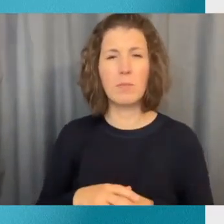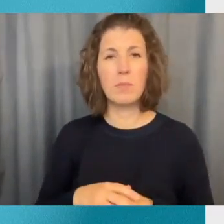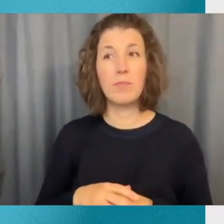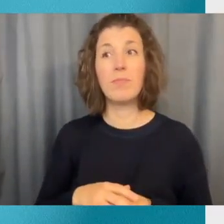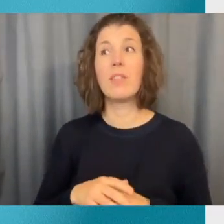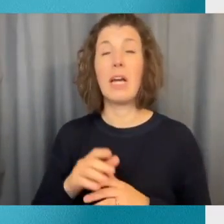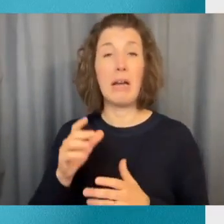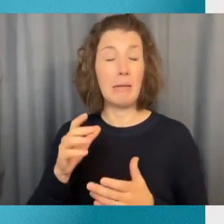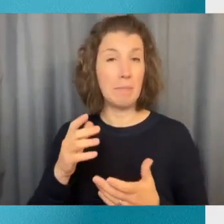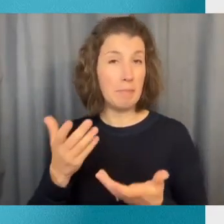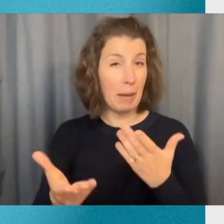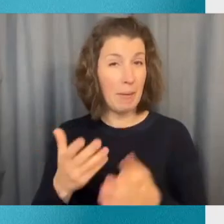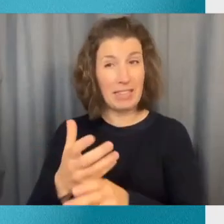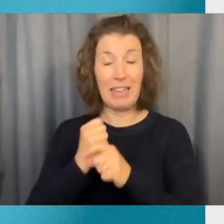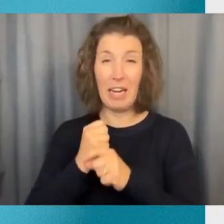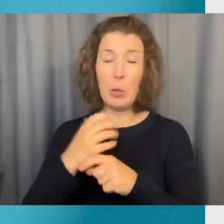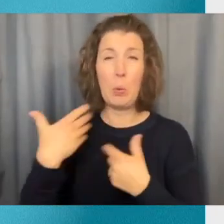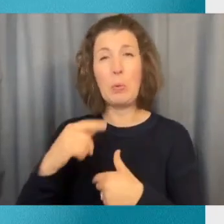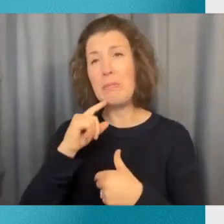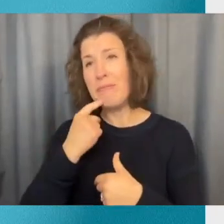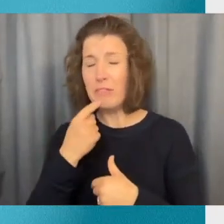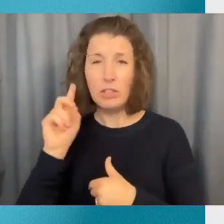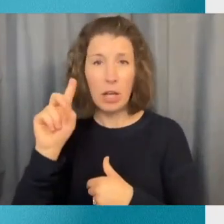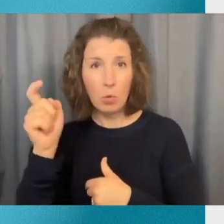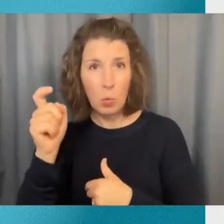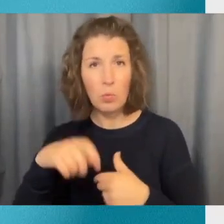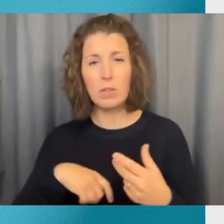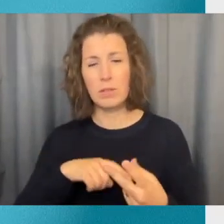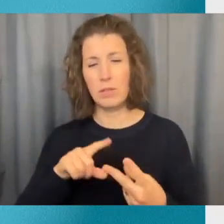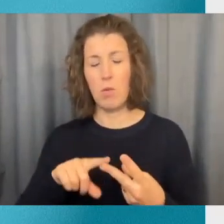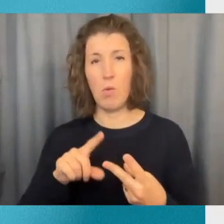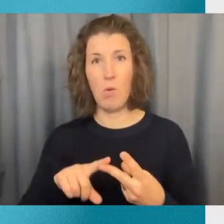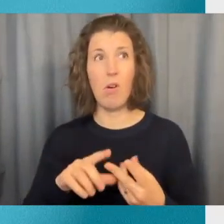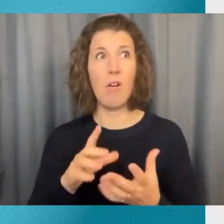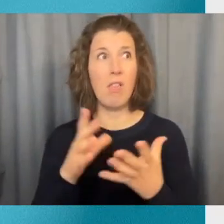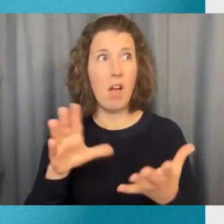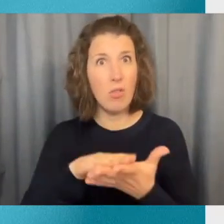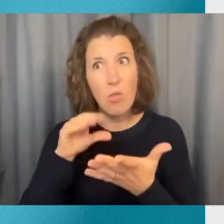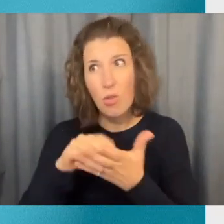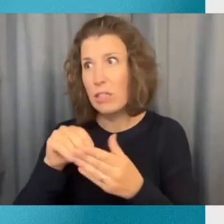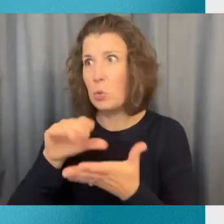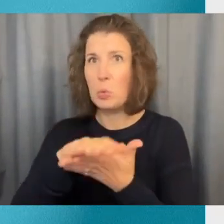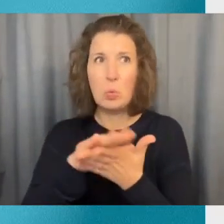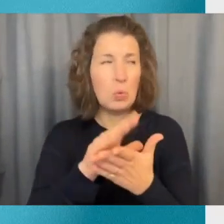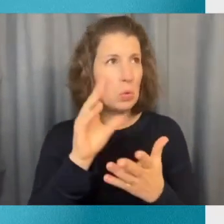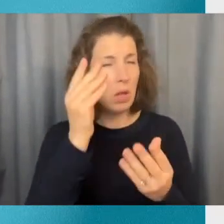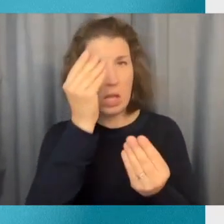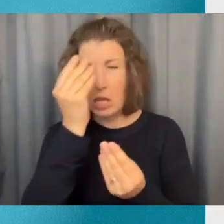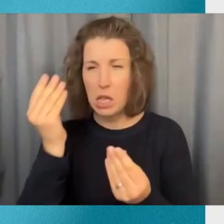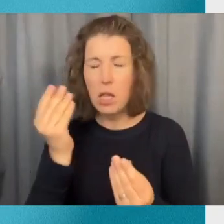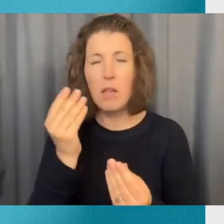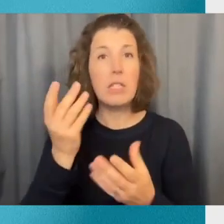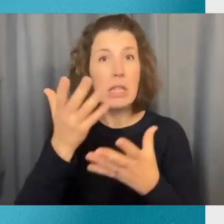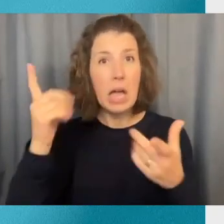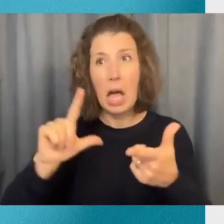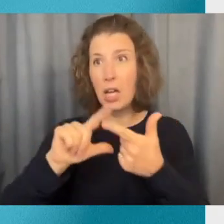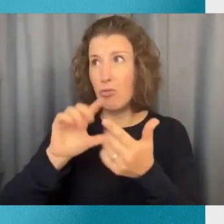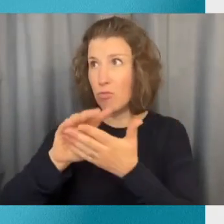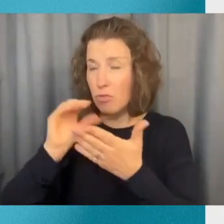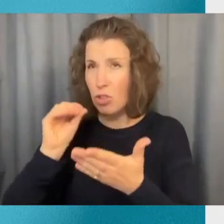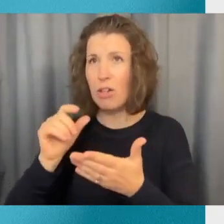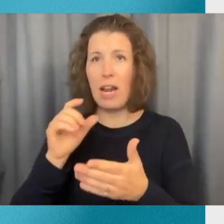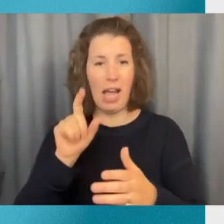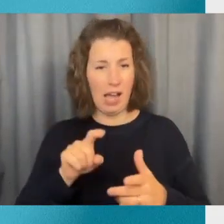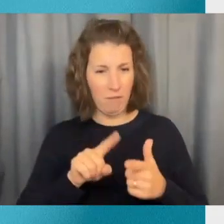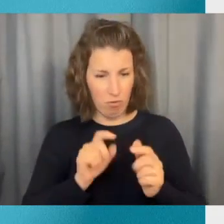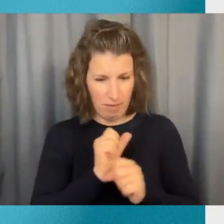learn, a lot of stuff in a school program, right? There's a lot to learn. It's really important that you understand it because you're going to have to make decisions based on what you're